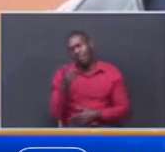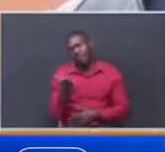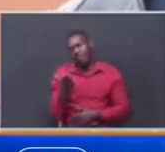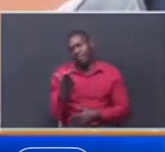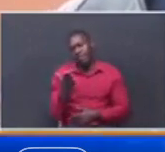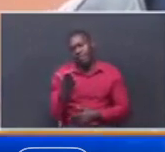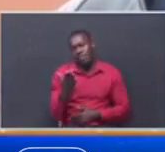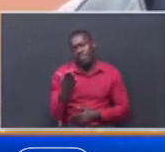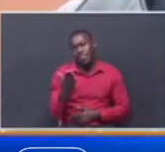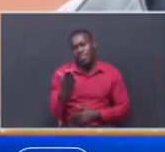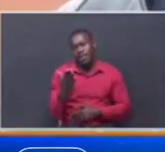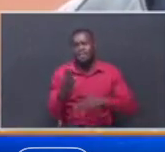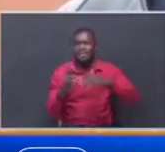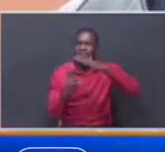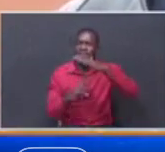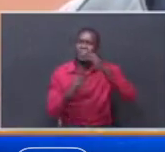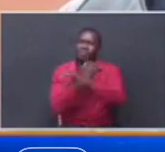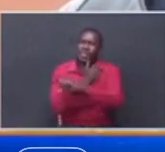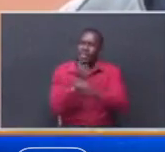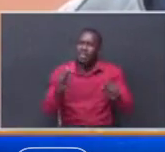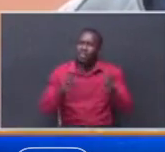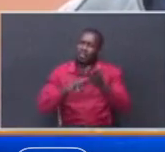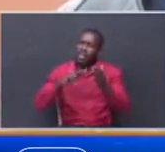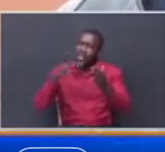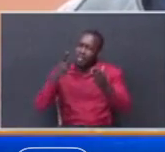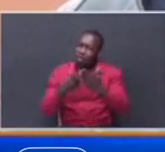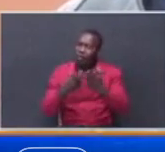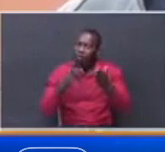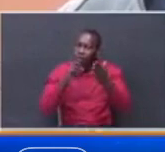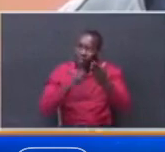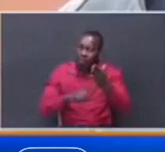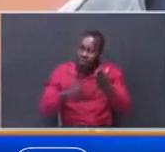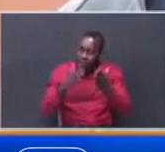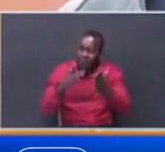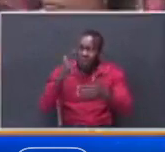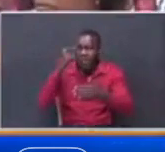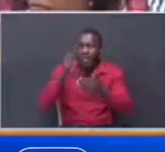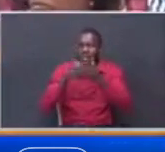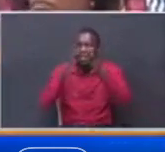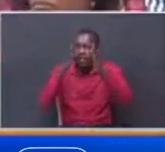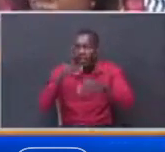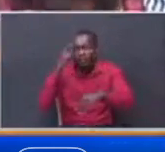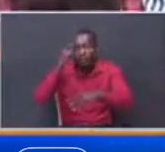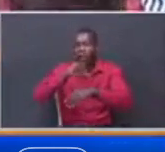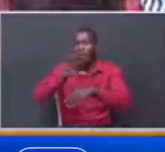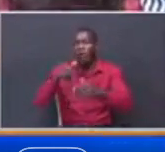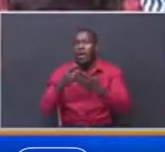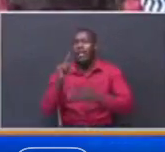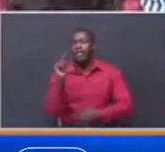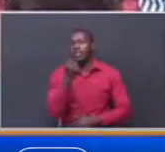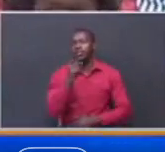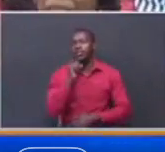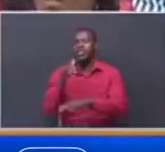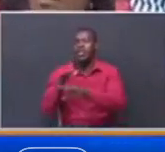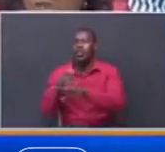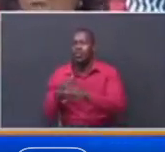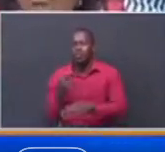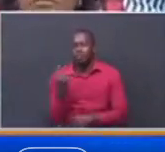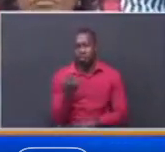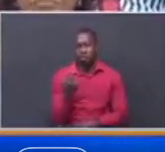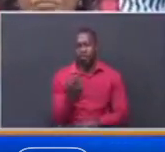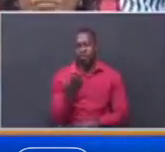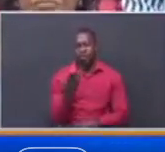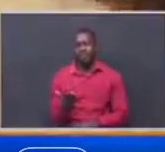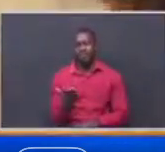be reminded that he's not a Kikuyu deputy president. They have tabled their grievances to the government of the